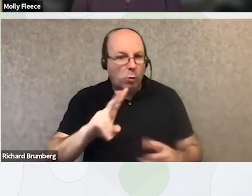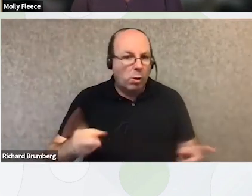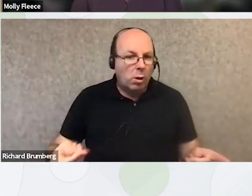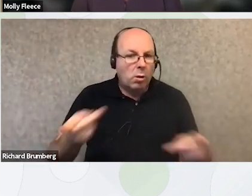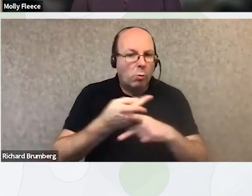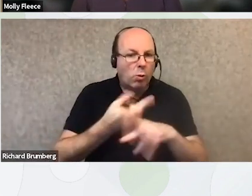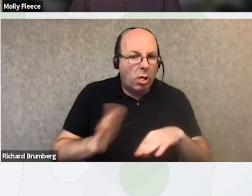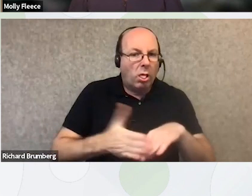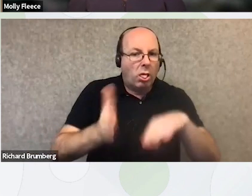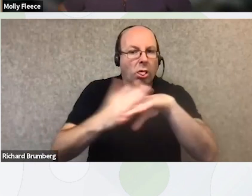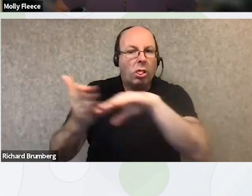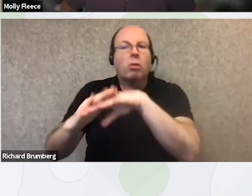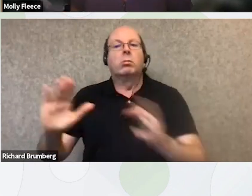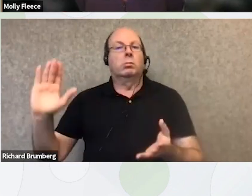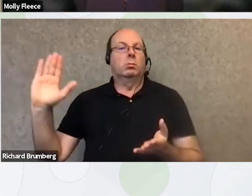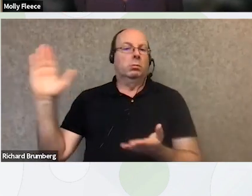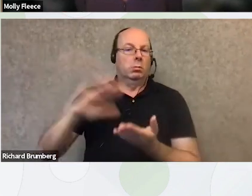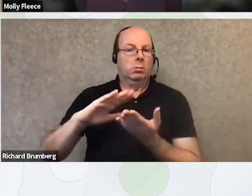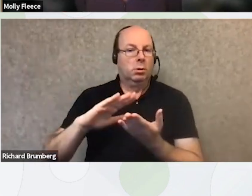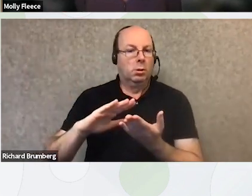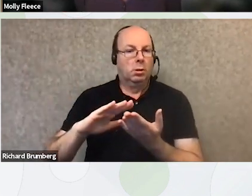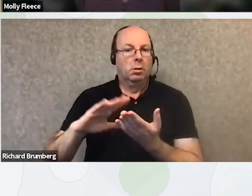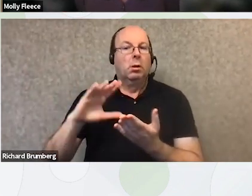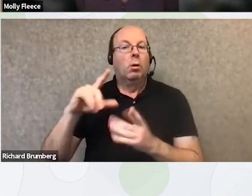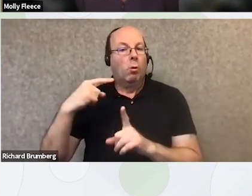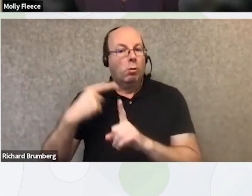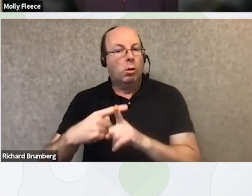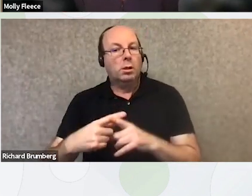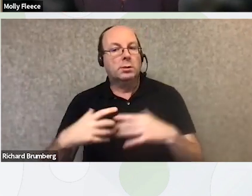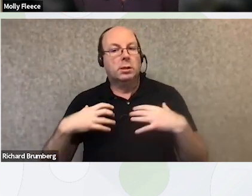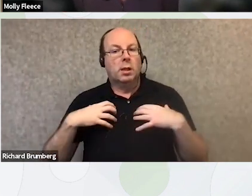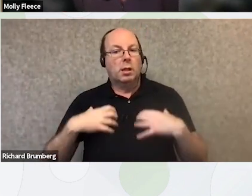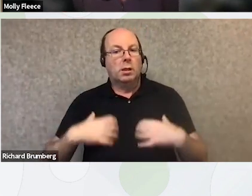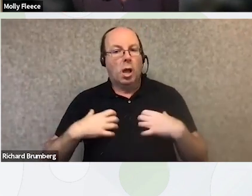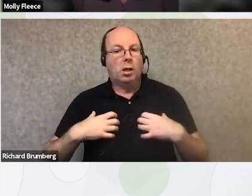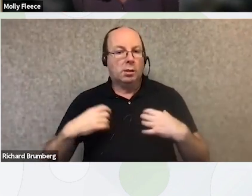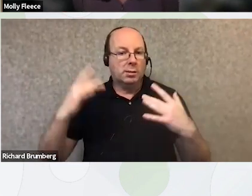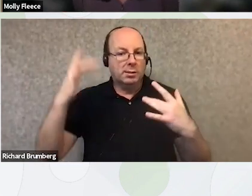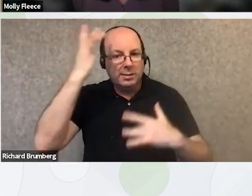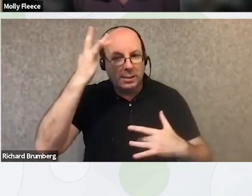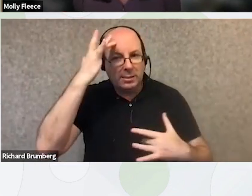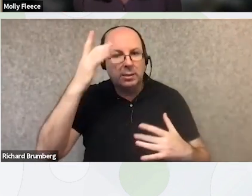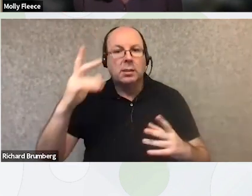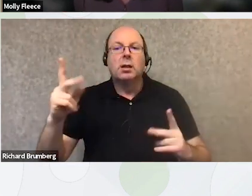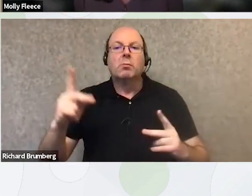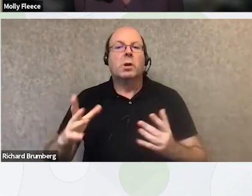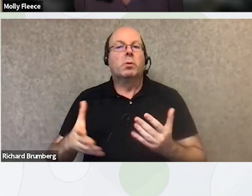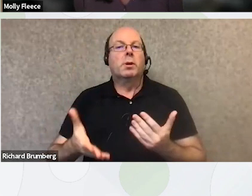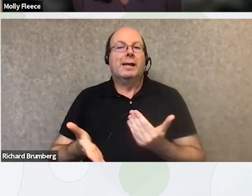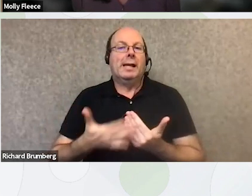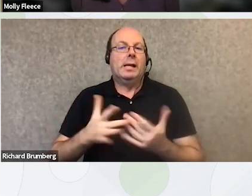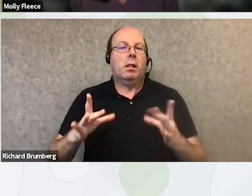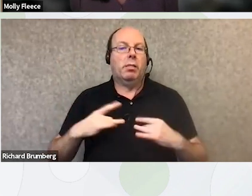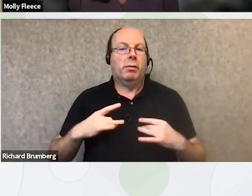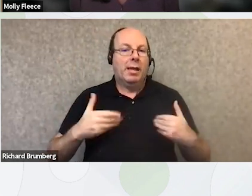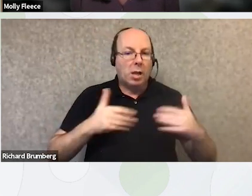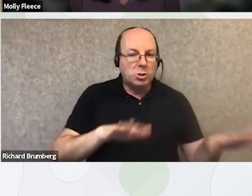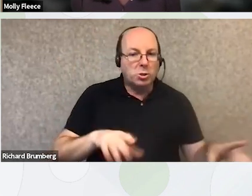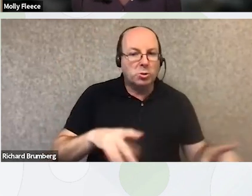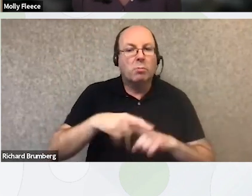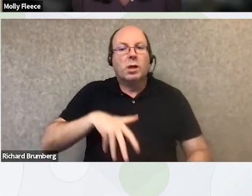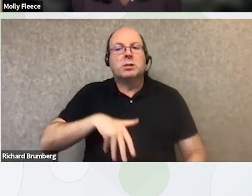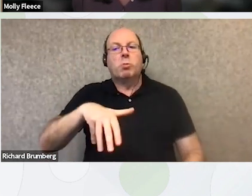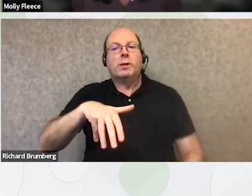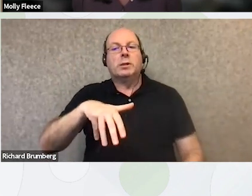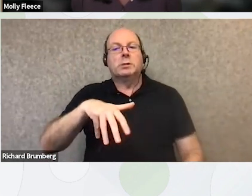worsening of chronic lung disease, and then how it protects some of our most vulnerable, including pregnant people and young children. So not only